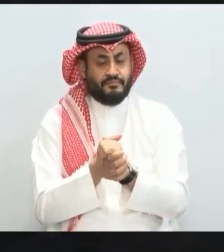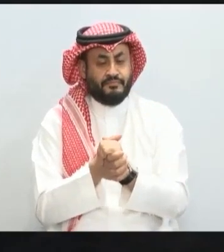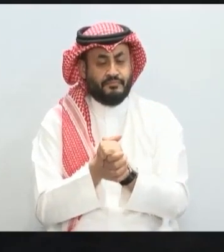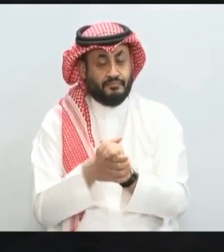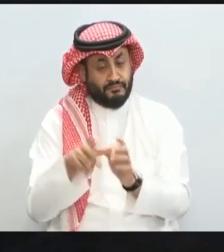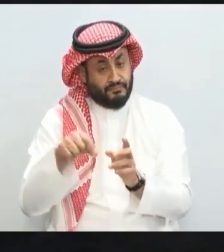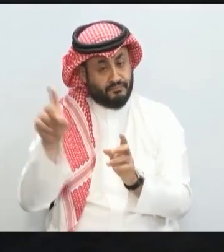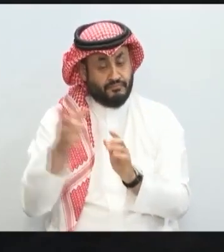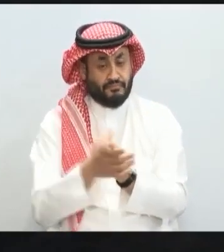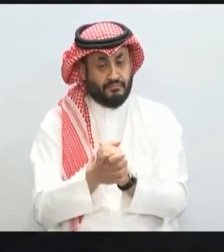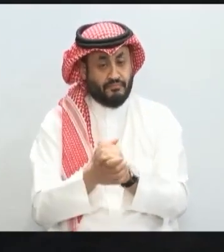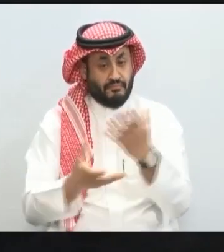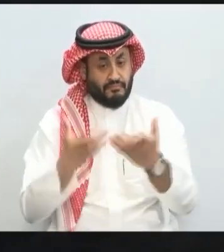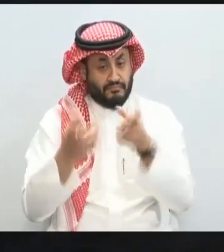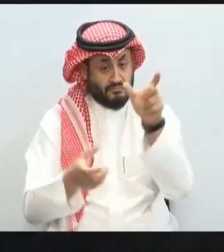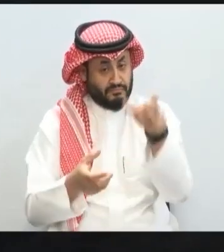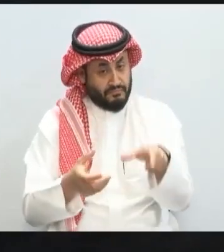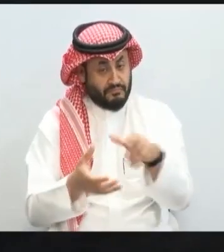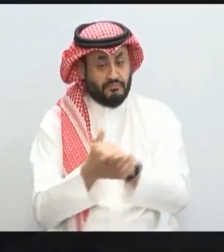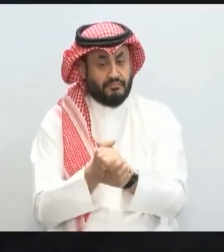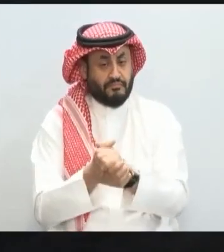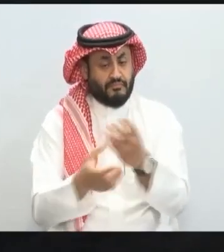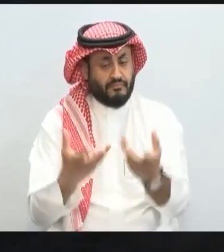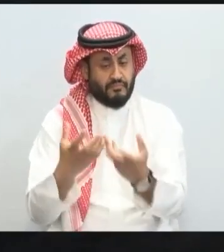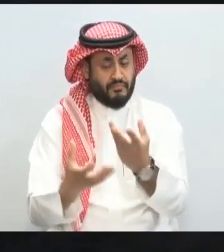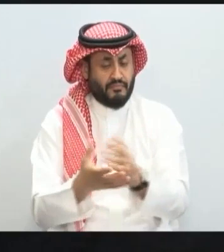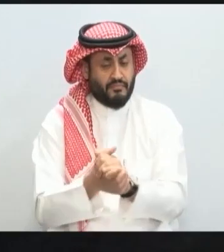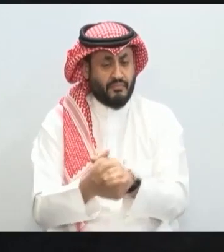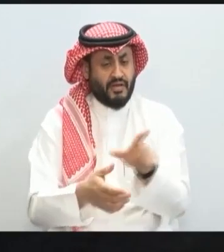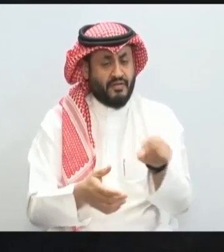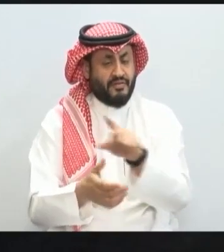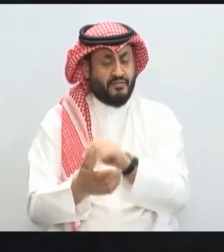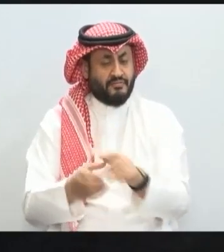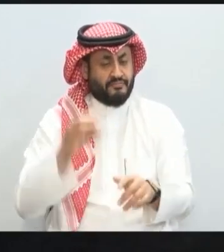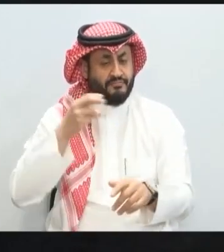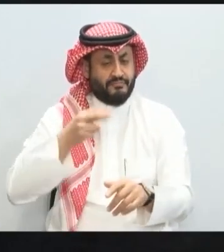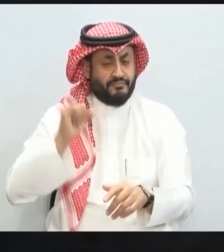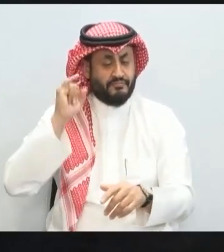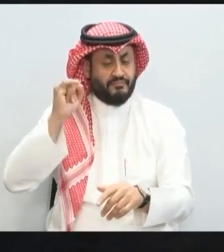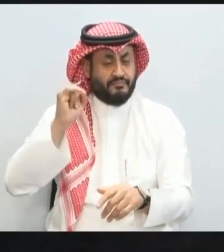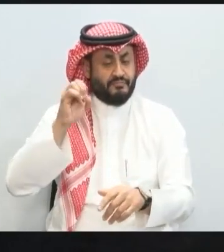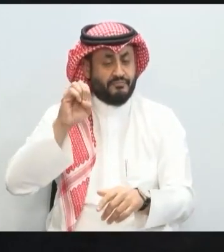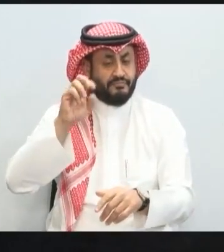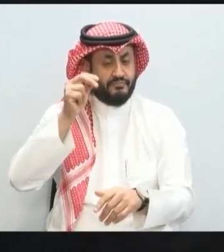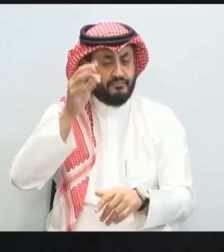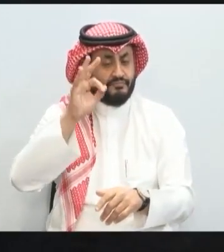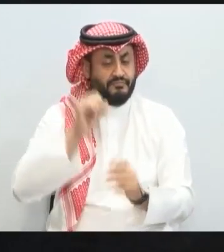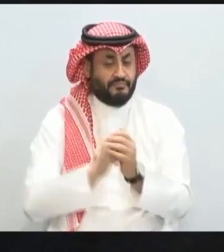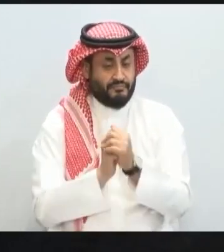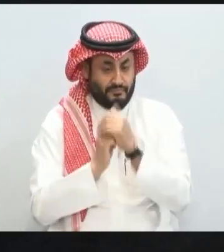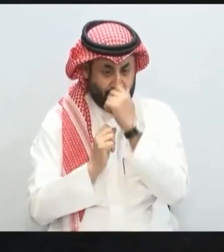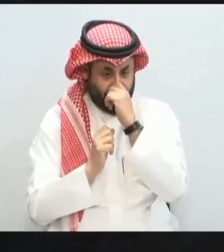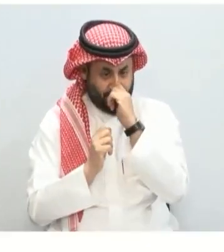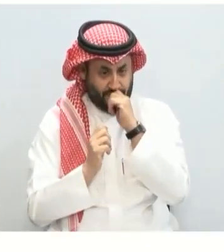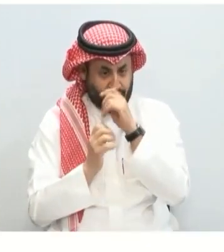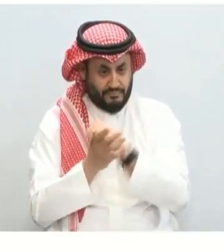Yes, a cook is someone who cooks something, of course, like a chef maybe. So what does it mean to a gourmet